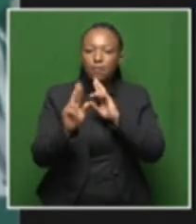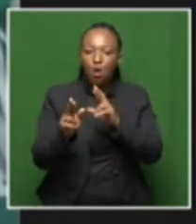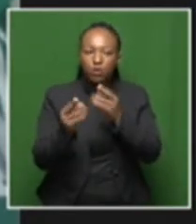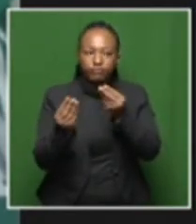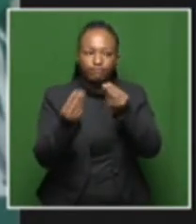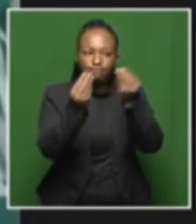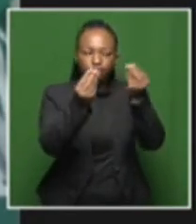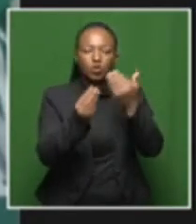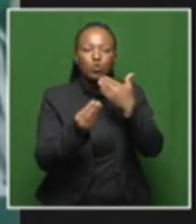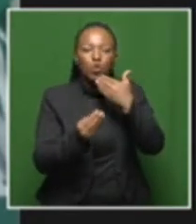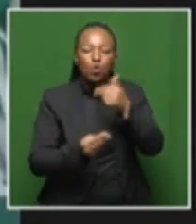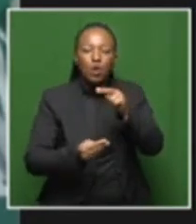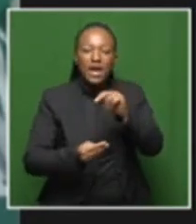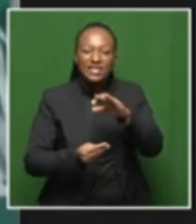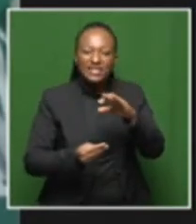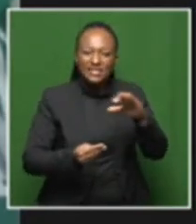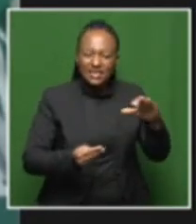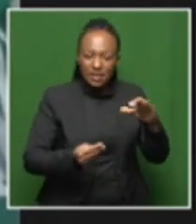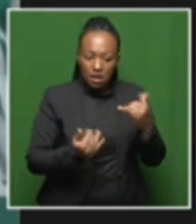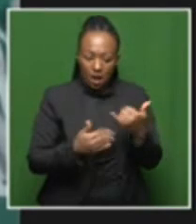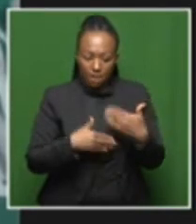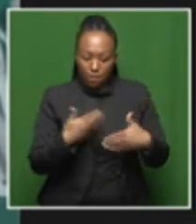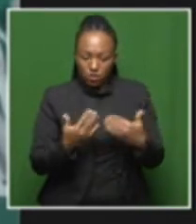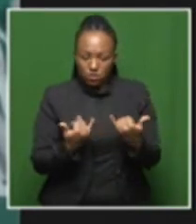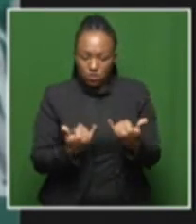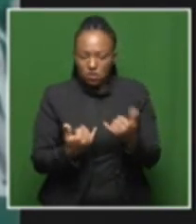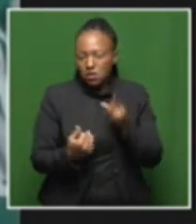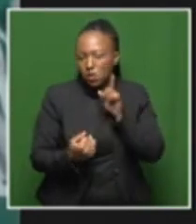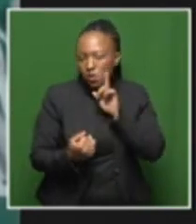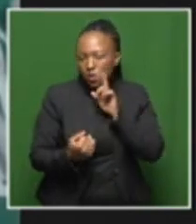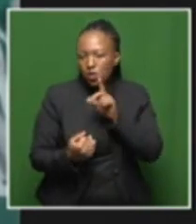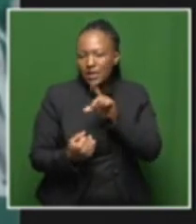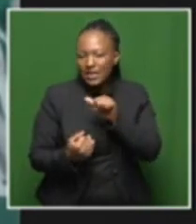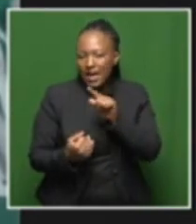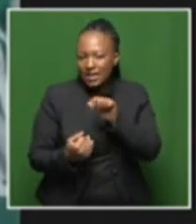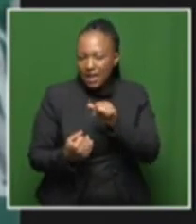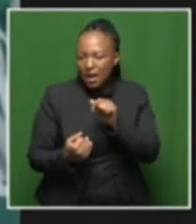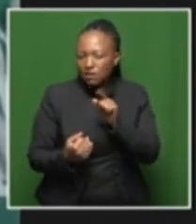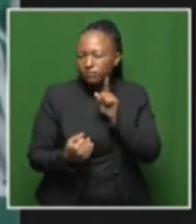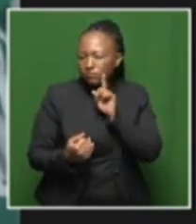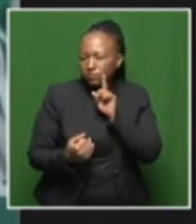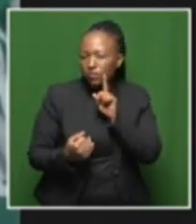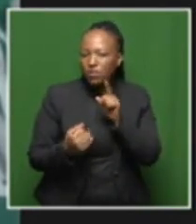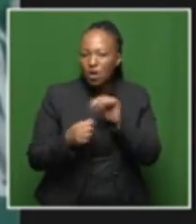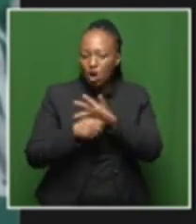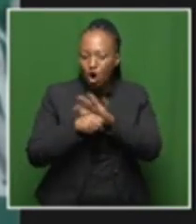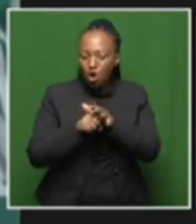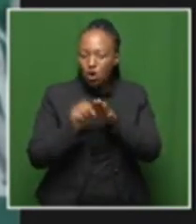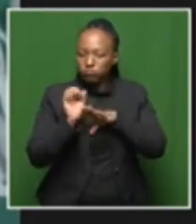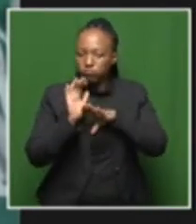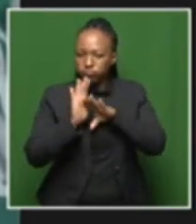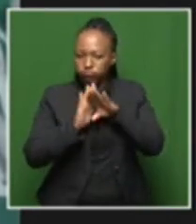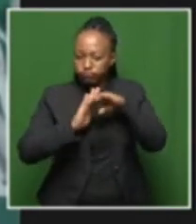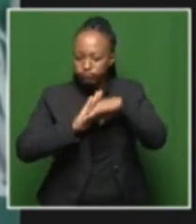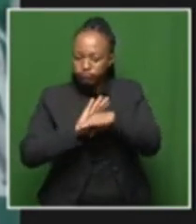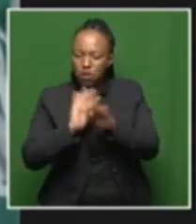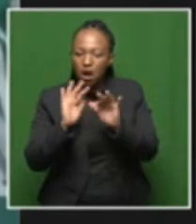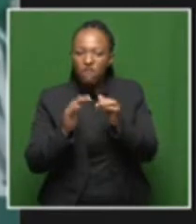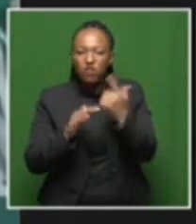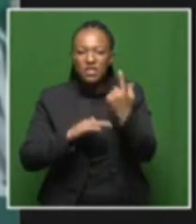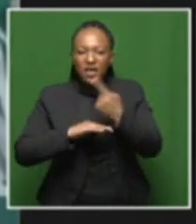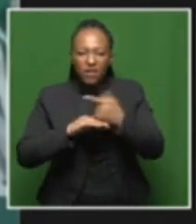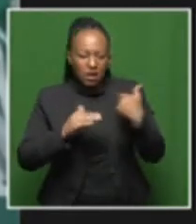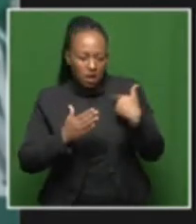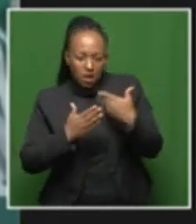NCCC. So we currently at that process where we are looking at data analysis of how the pandemic has been doing over a